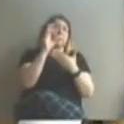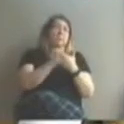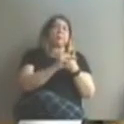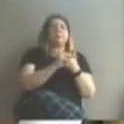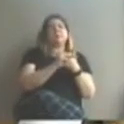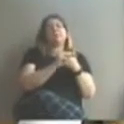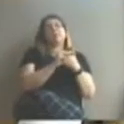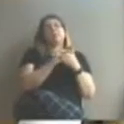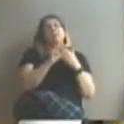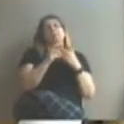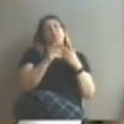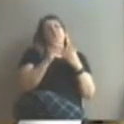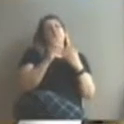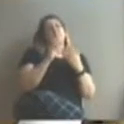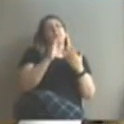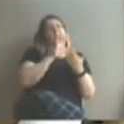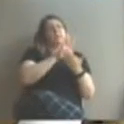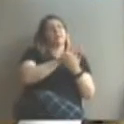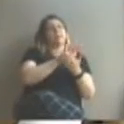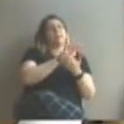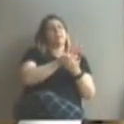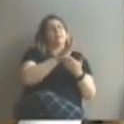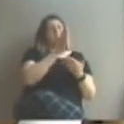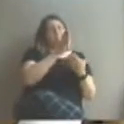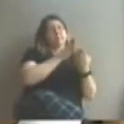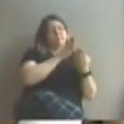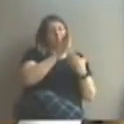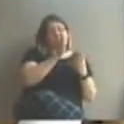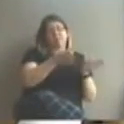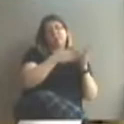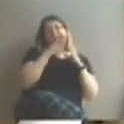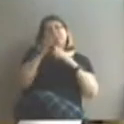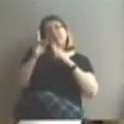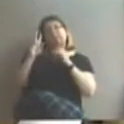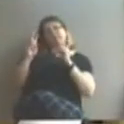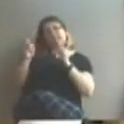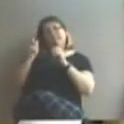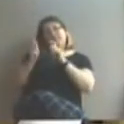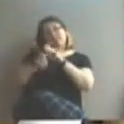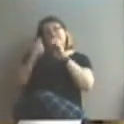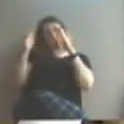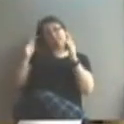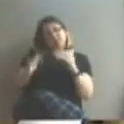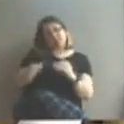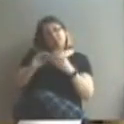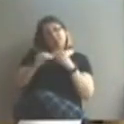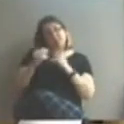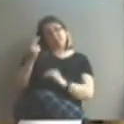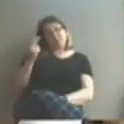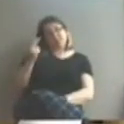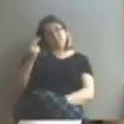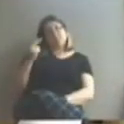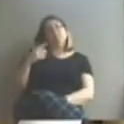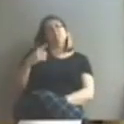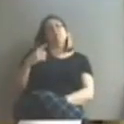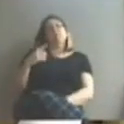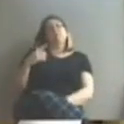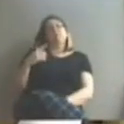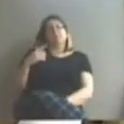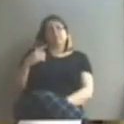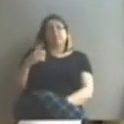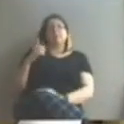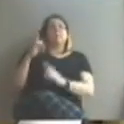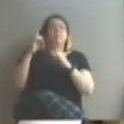being recommended to be Academic Services. From the title change, we move down to number 2, where I referenced earlier